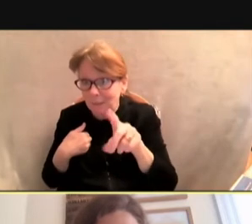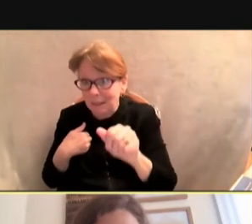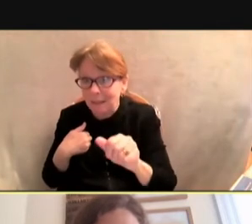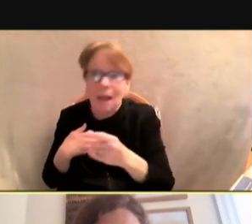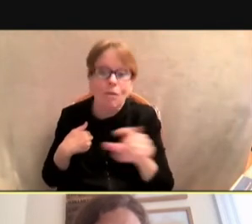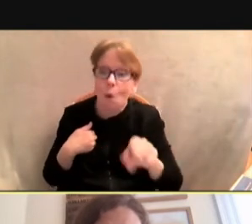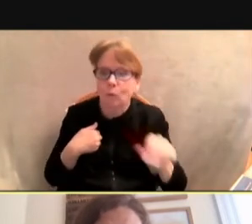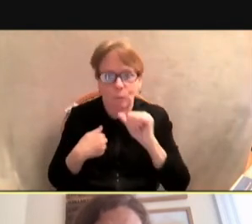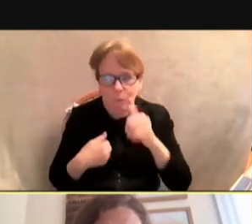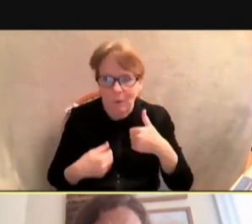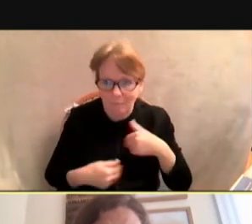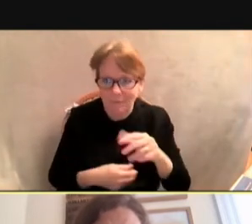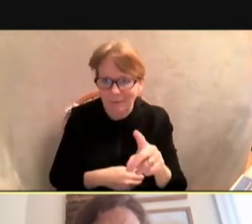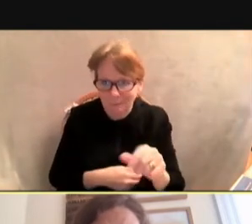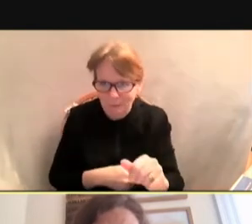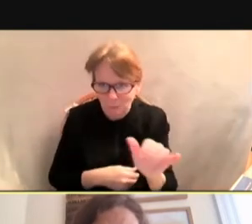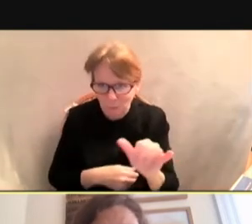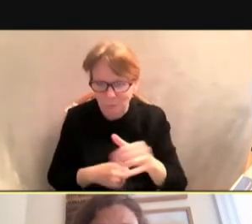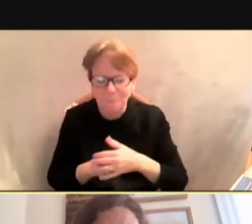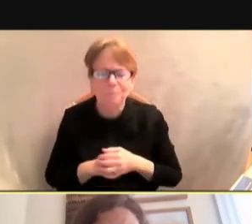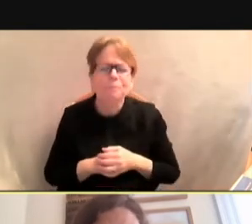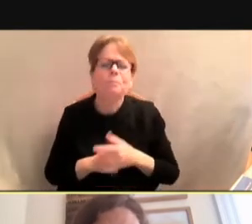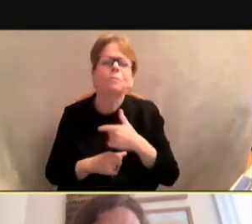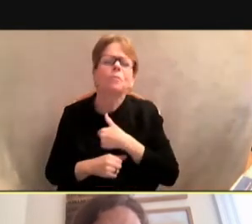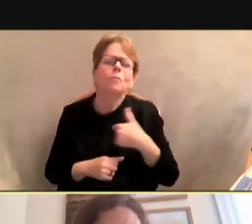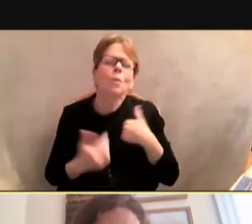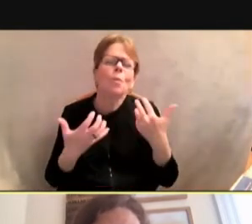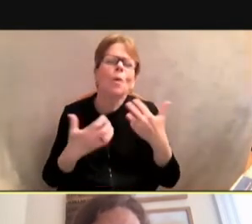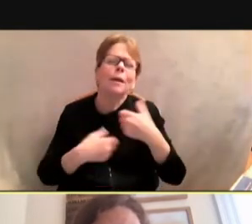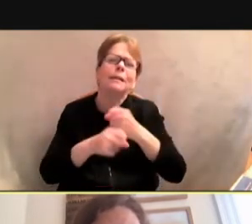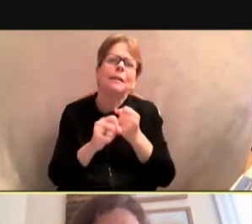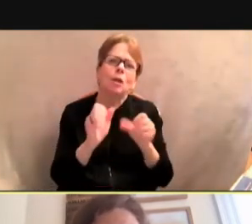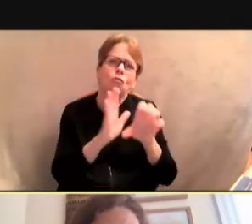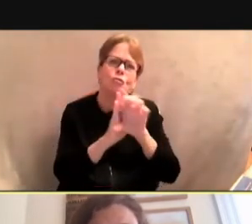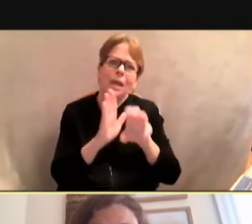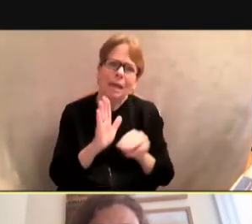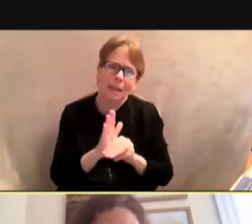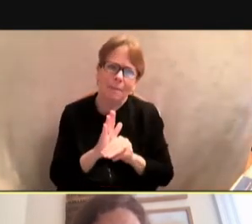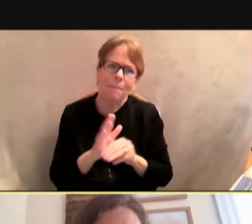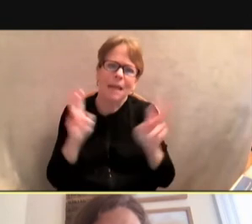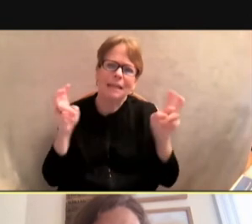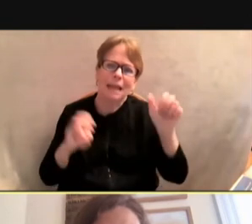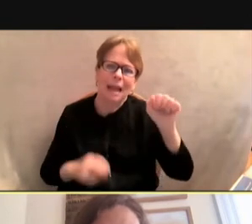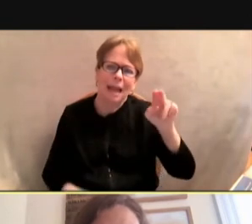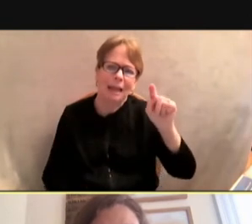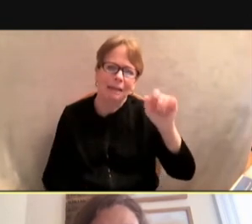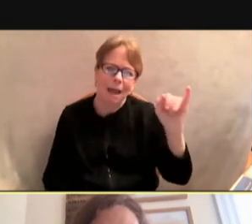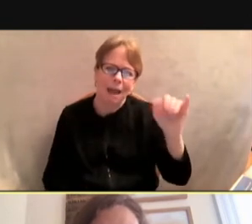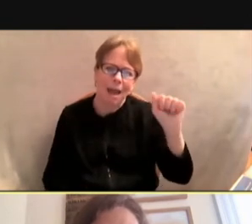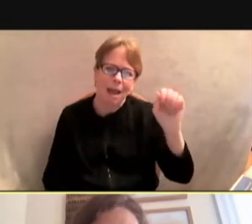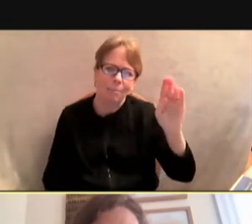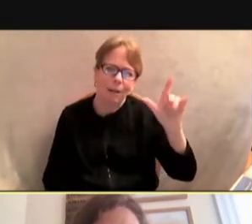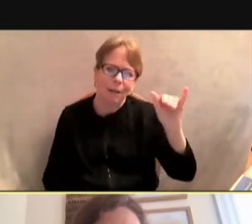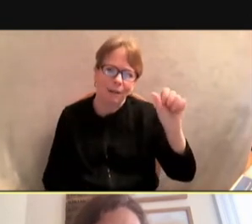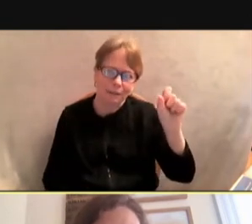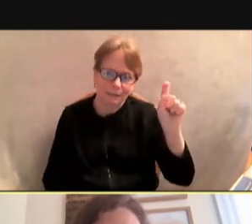disabilities. We've also tried to create a curriculum that is intentionally anti-ableist, that allows every student to understand the